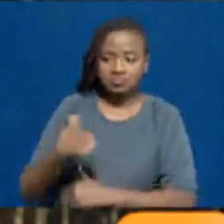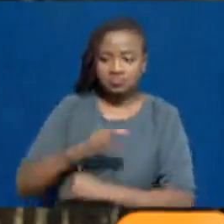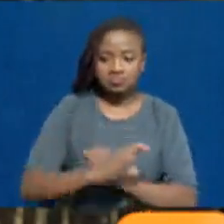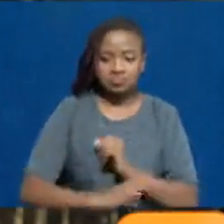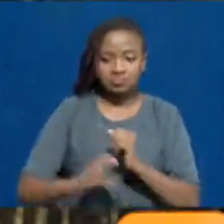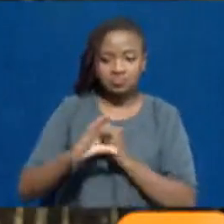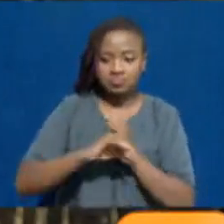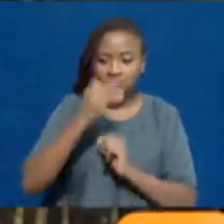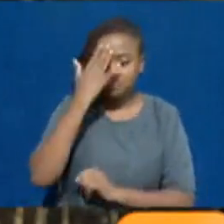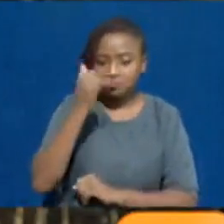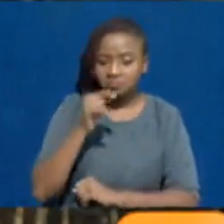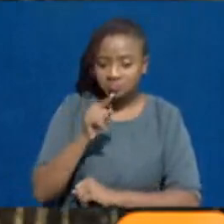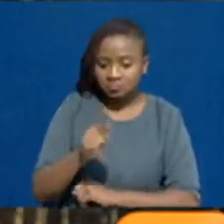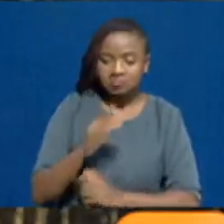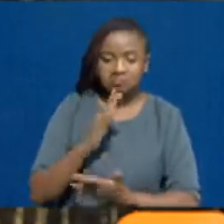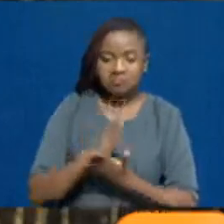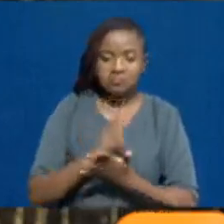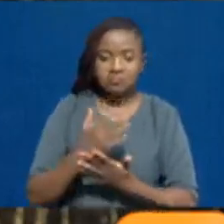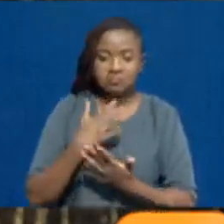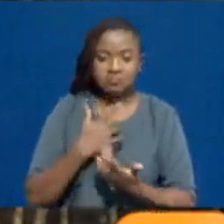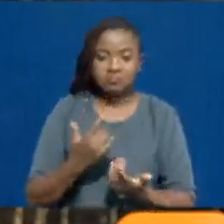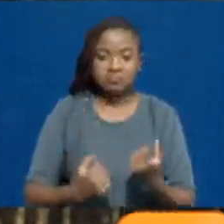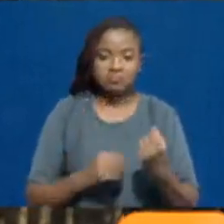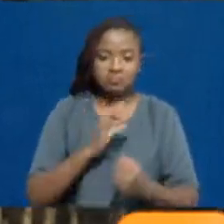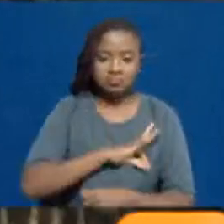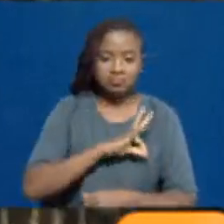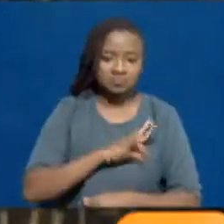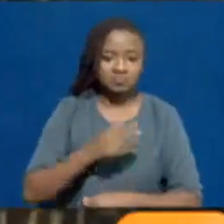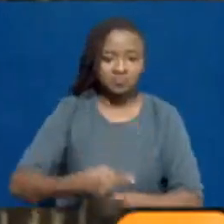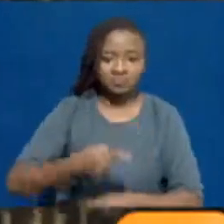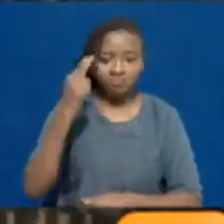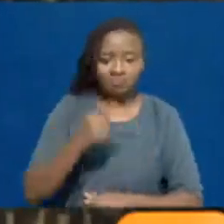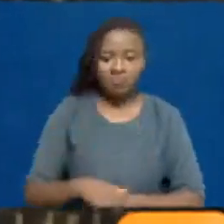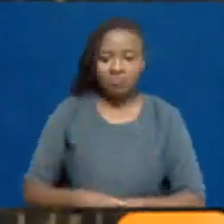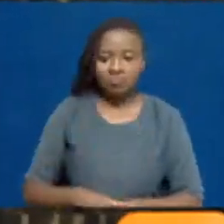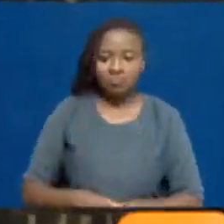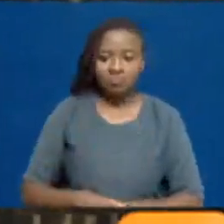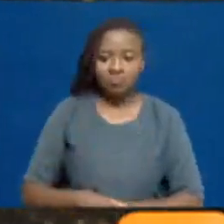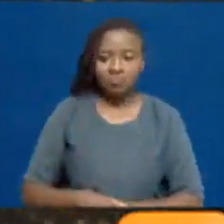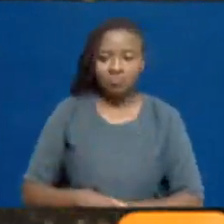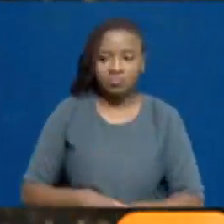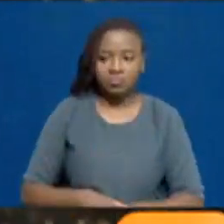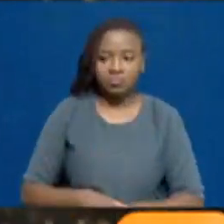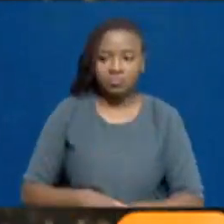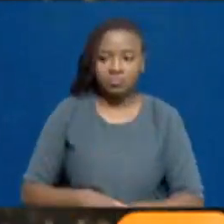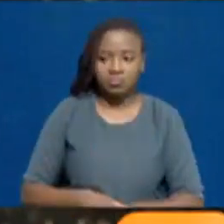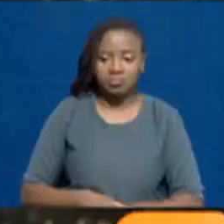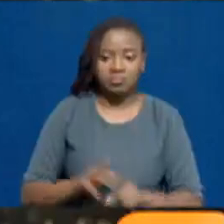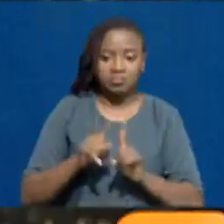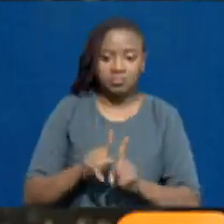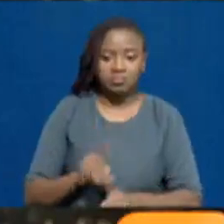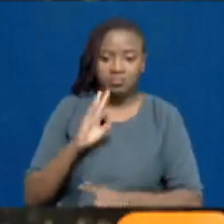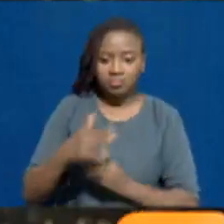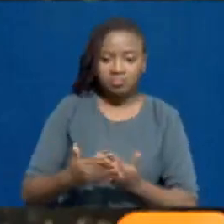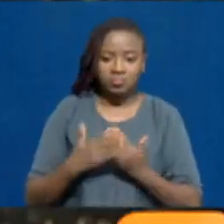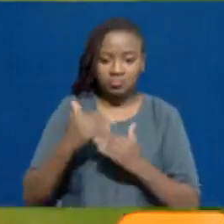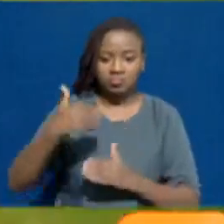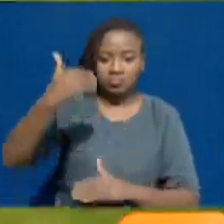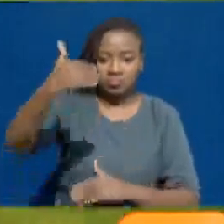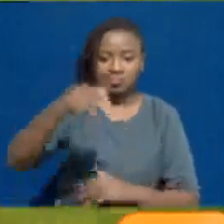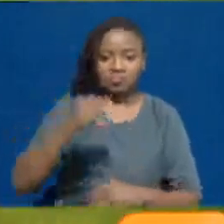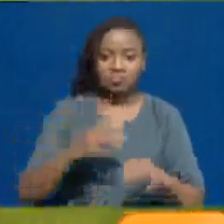because this has both conservation and livelihood benefits to these communities. And even the future generation will be able to come and